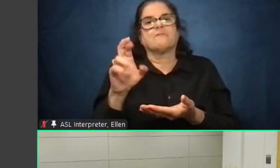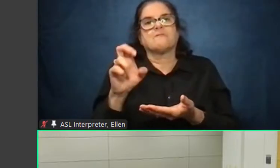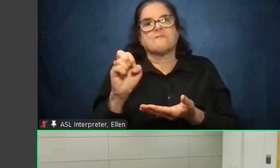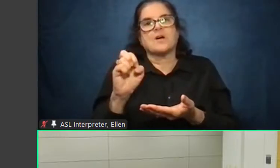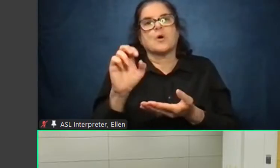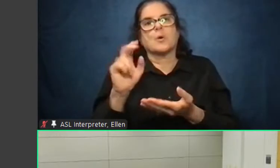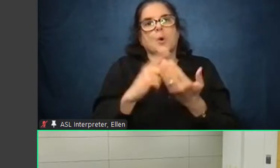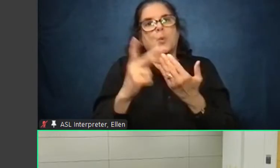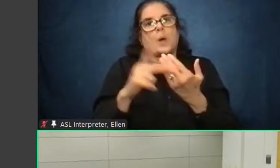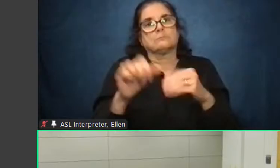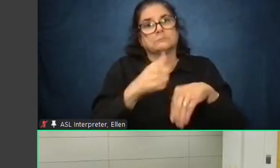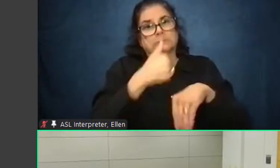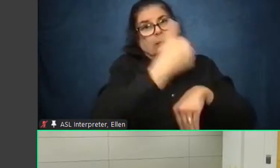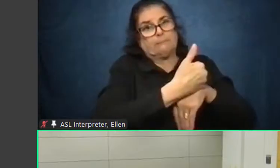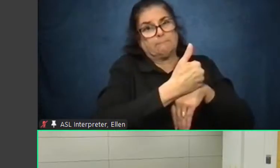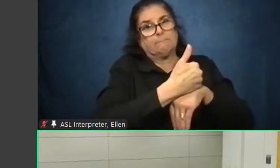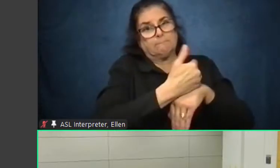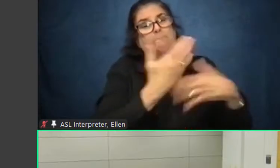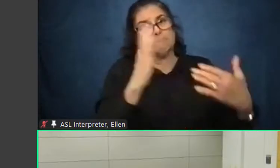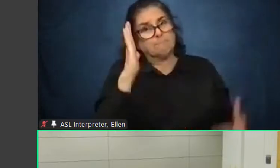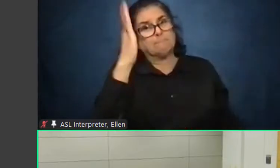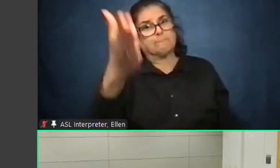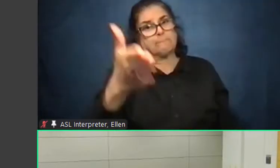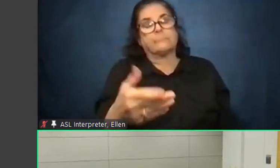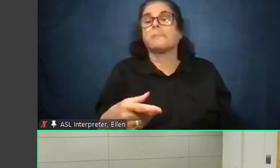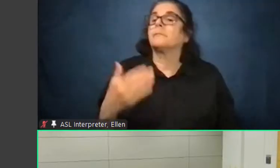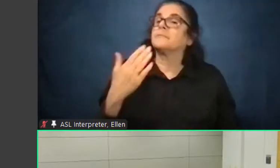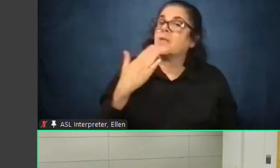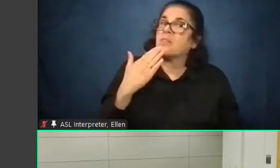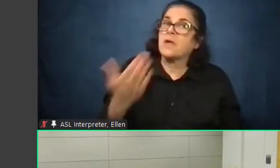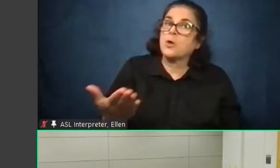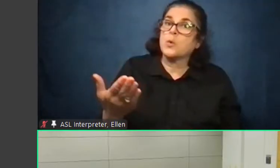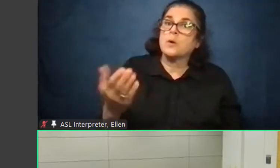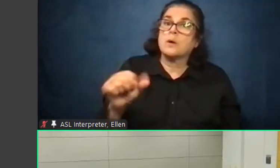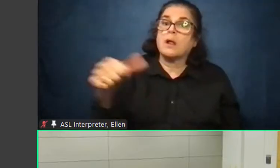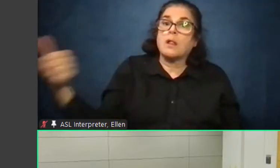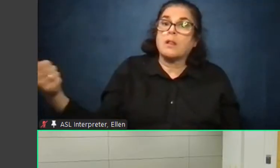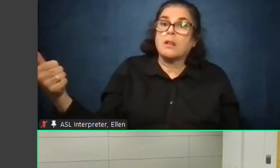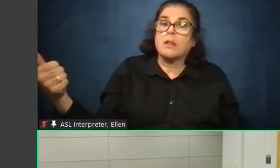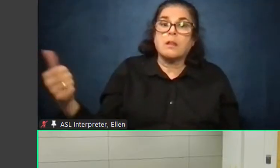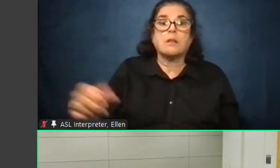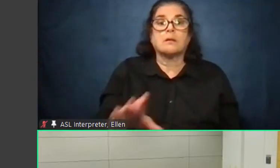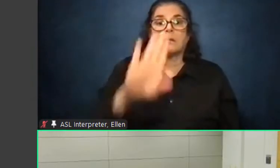Thank you. Any other folks want to add something? I have, yeah.